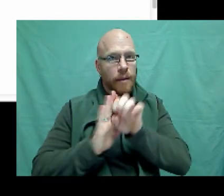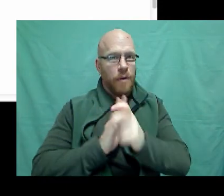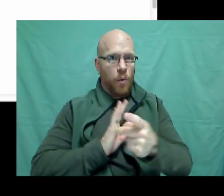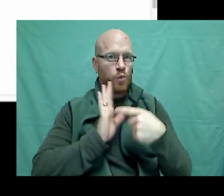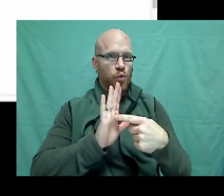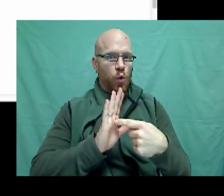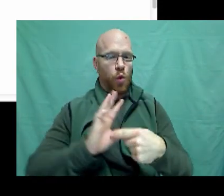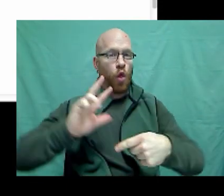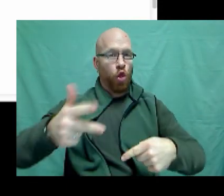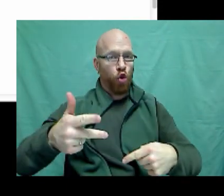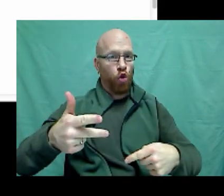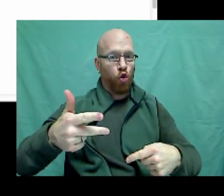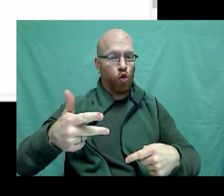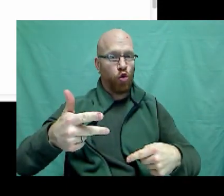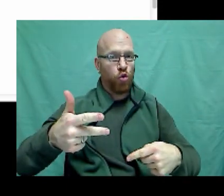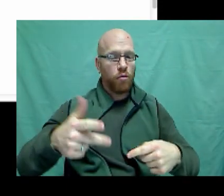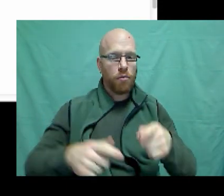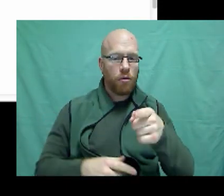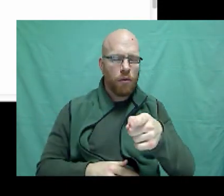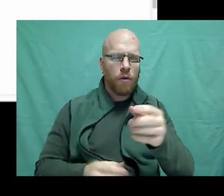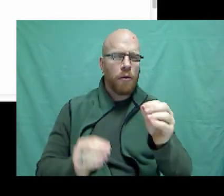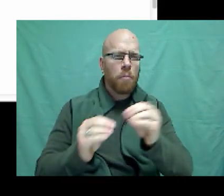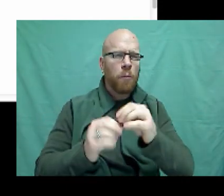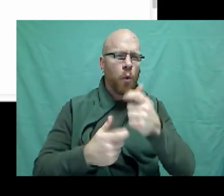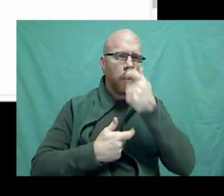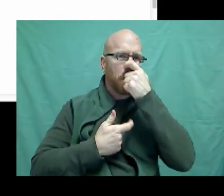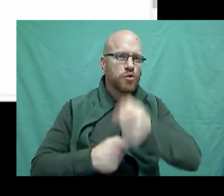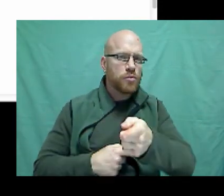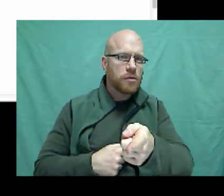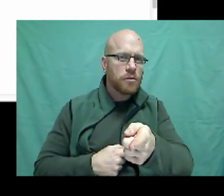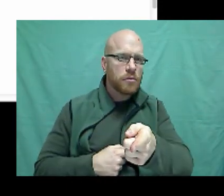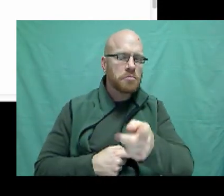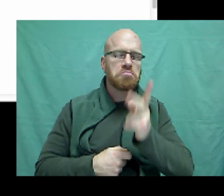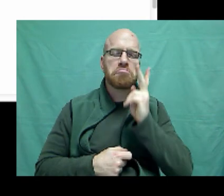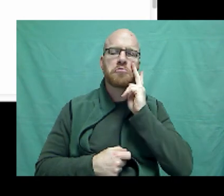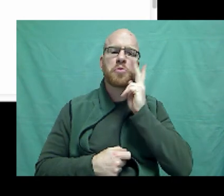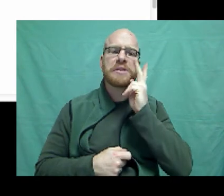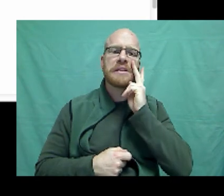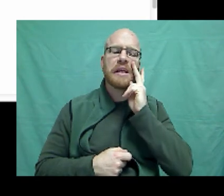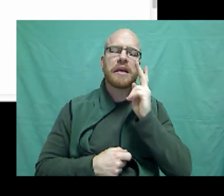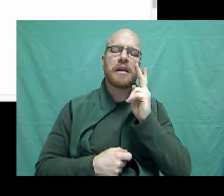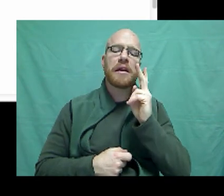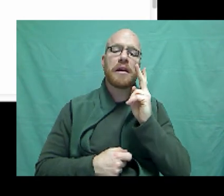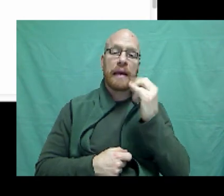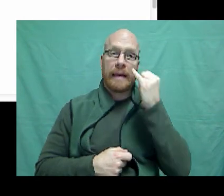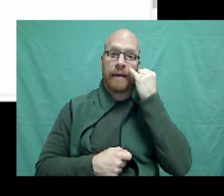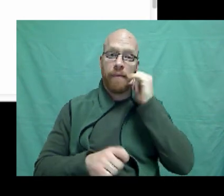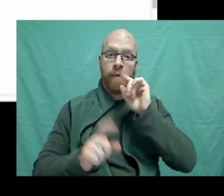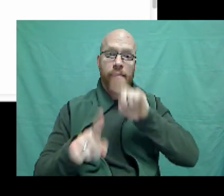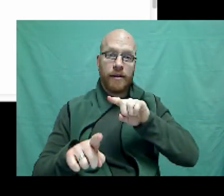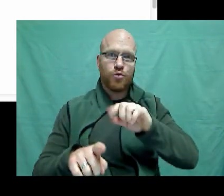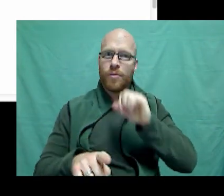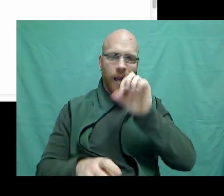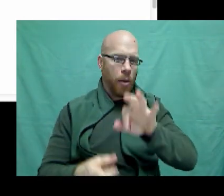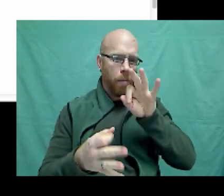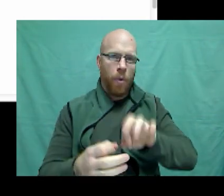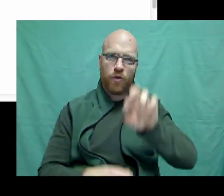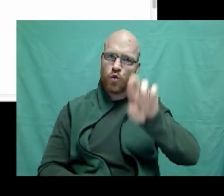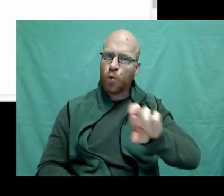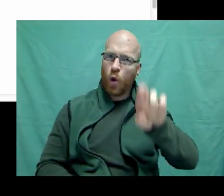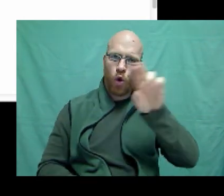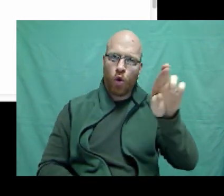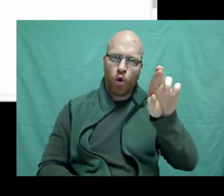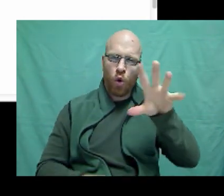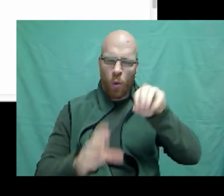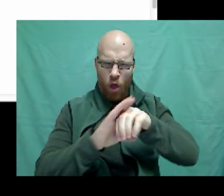fine. Now I'm going to go through the third equation now, and you do the check there, and we'll see what happens